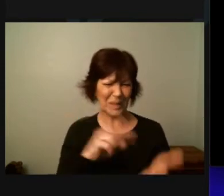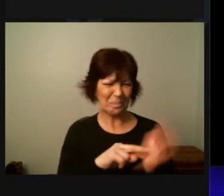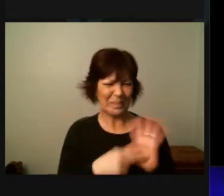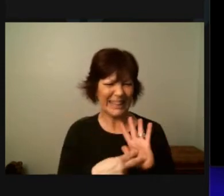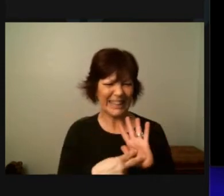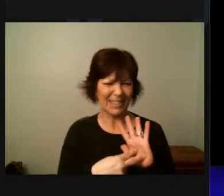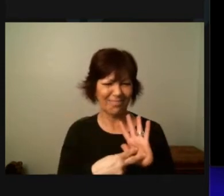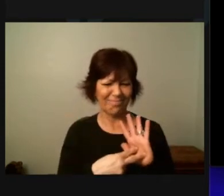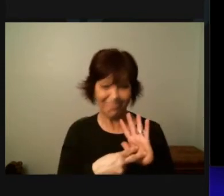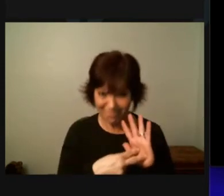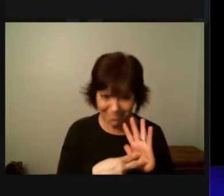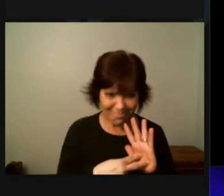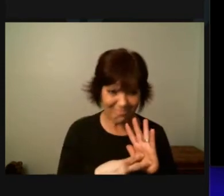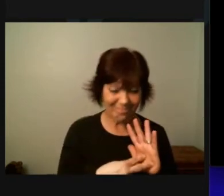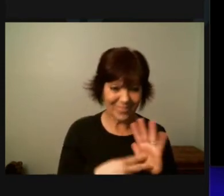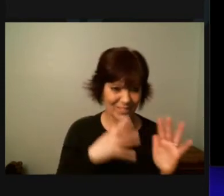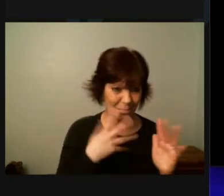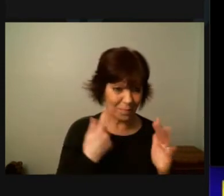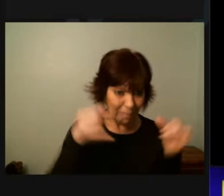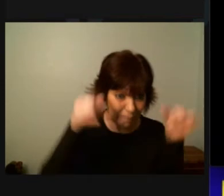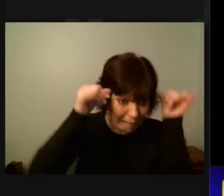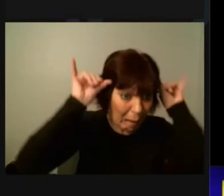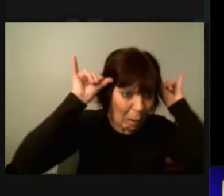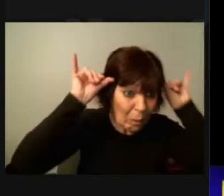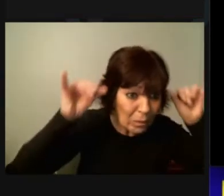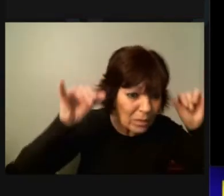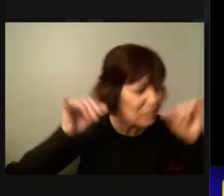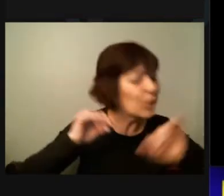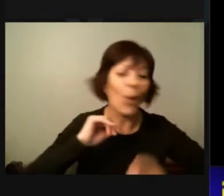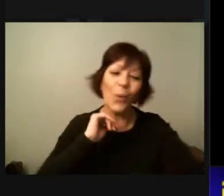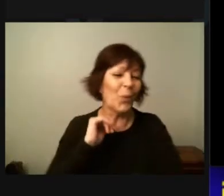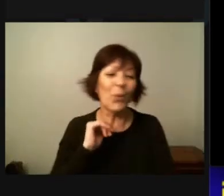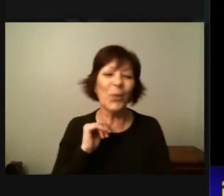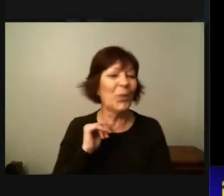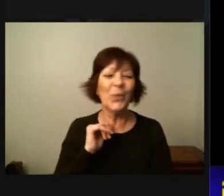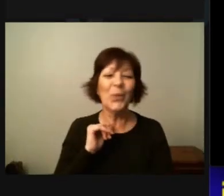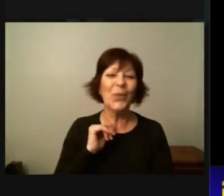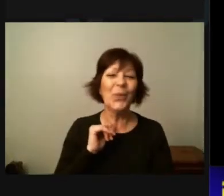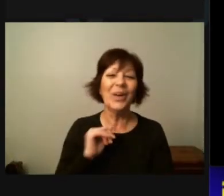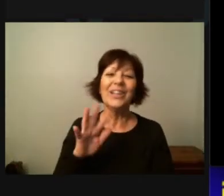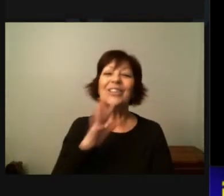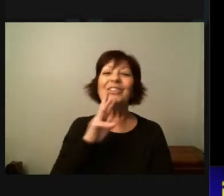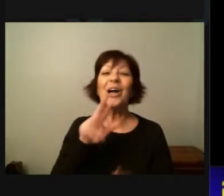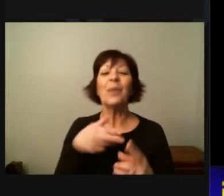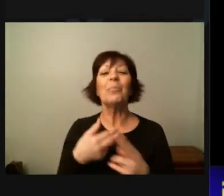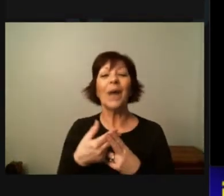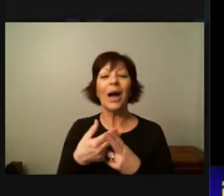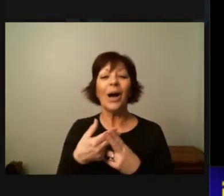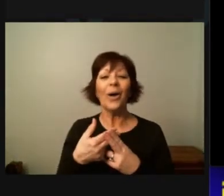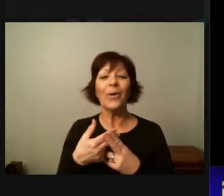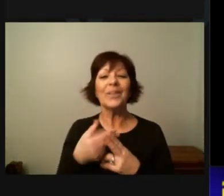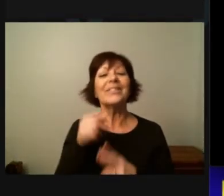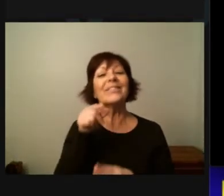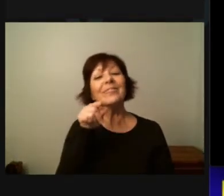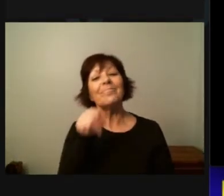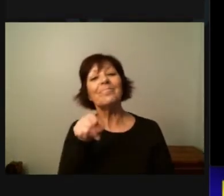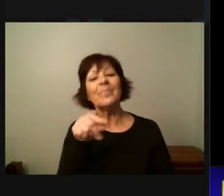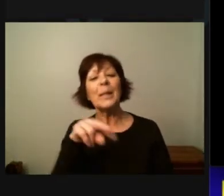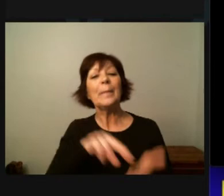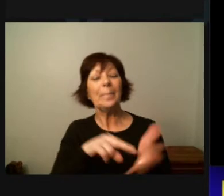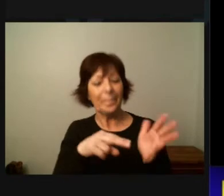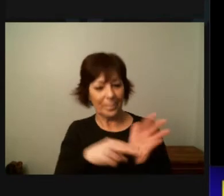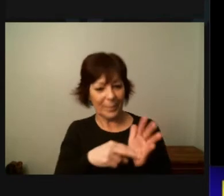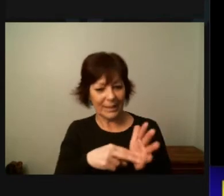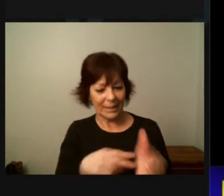means. Are we talking about cattle? No, we're talking about herd immunity, meaning